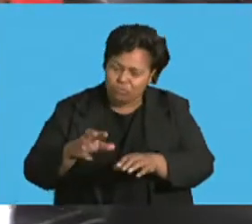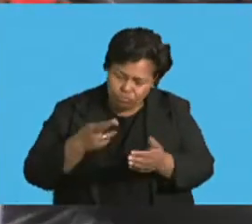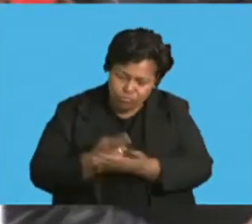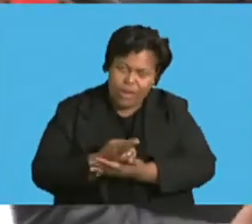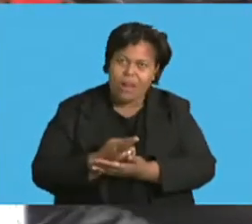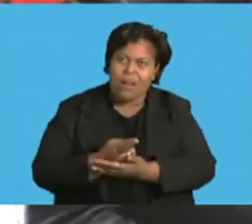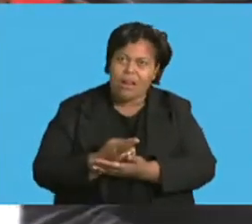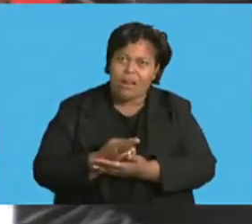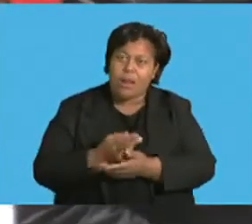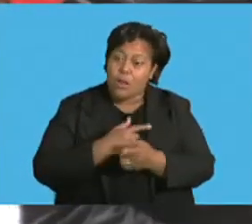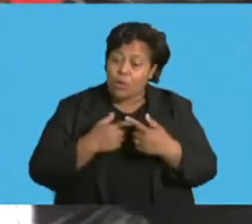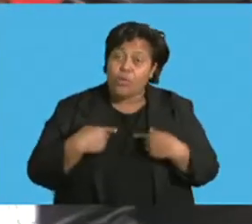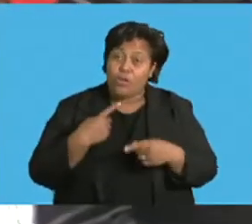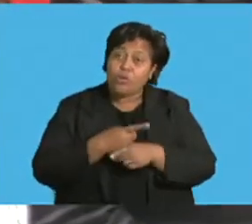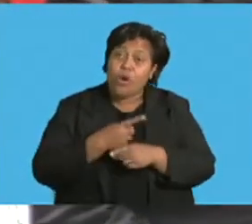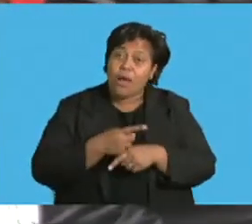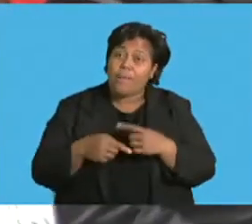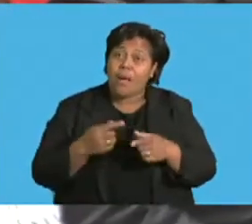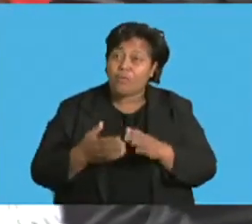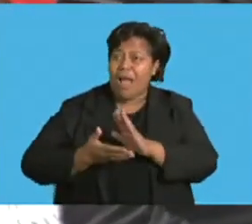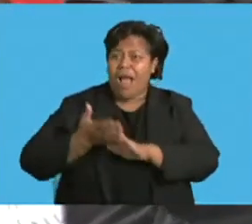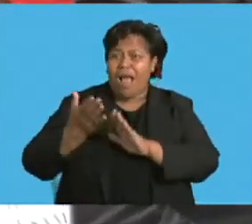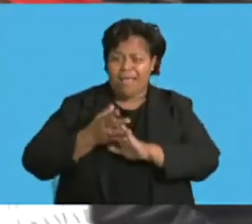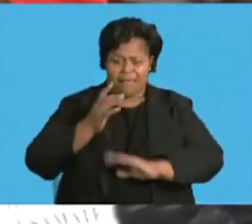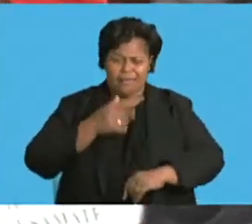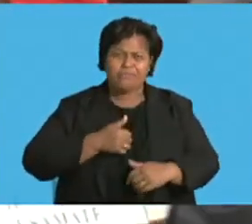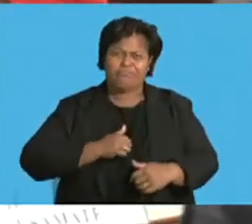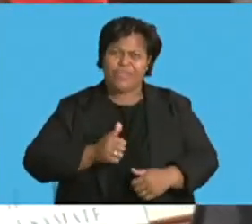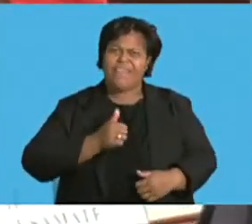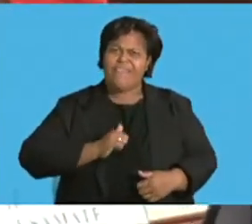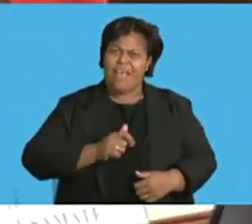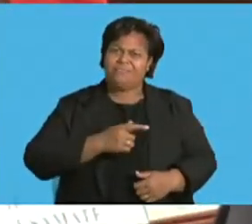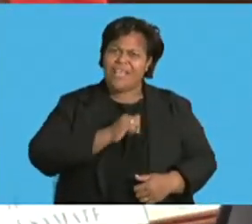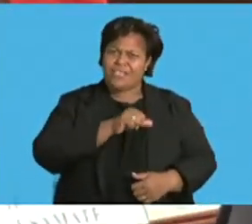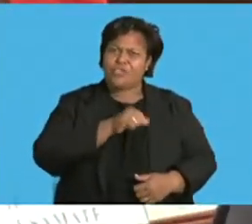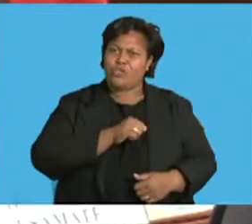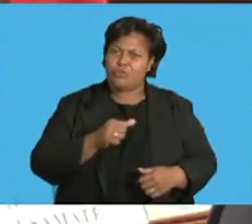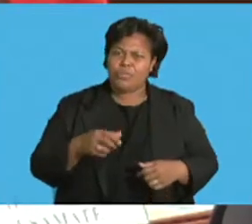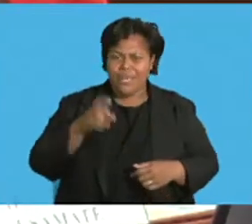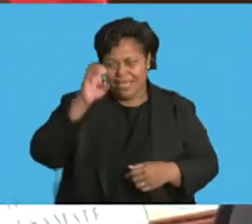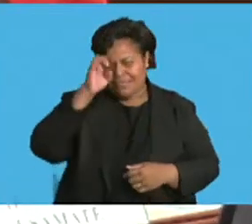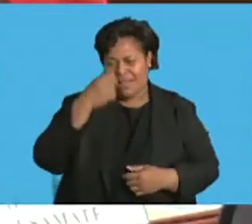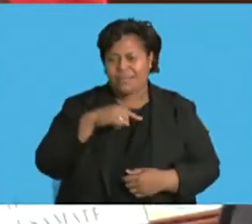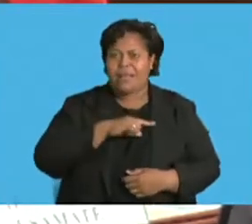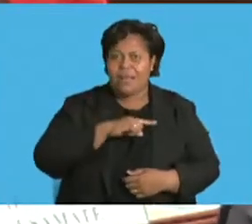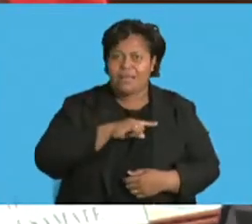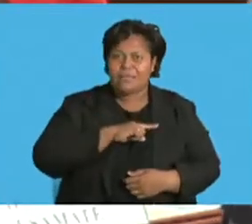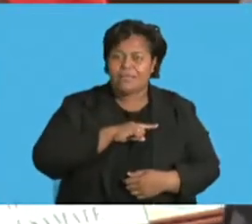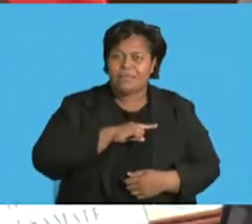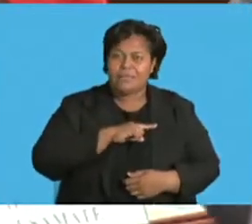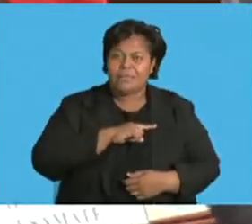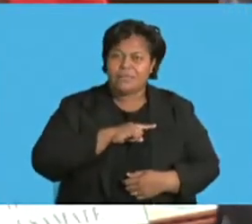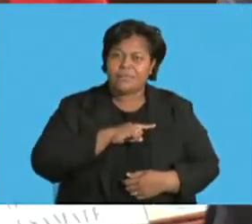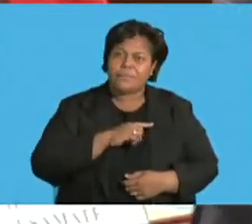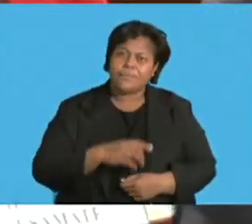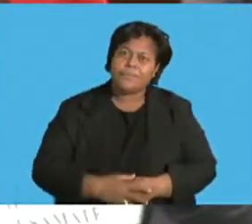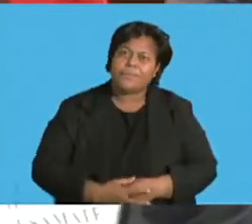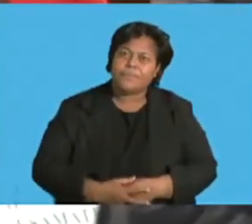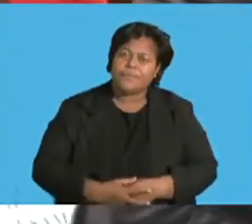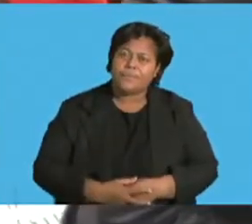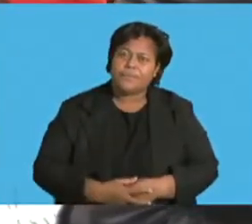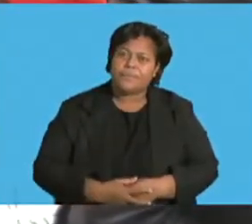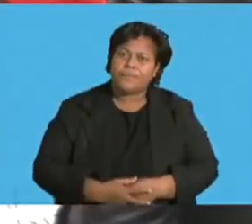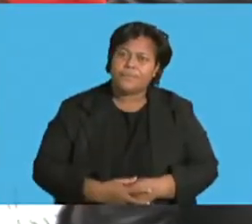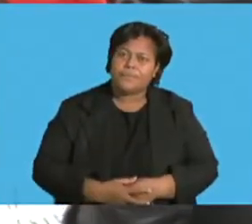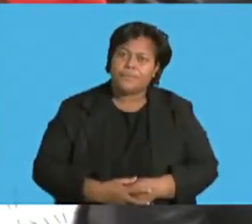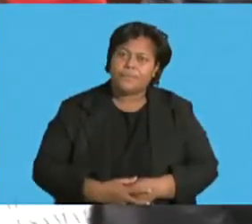about high standards of behavior that is expected of us. Mr. Speaker, sir, just very quickly, and I know we've all discussed this